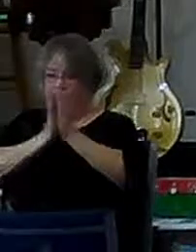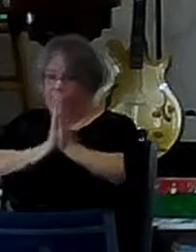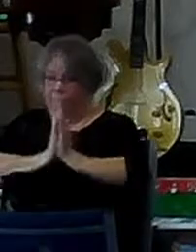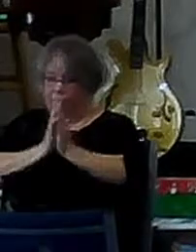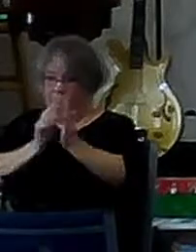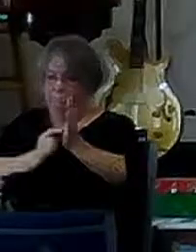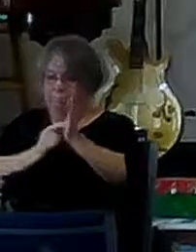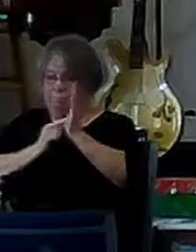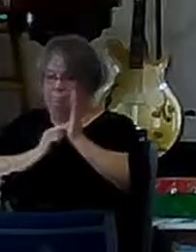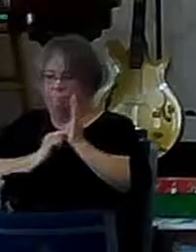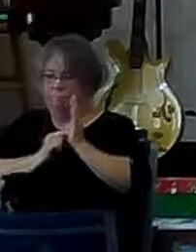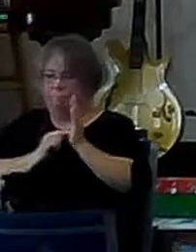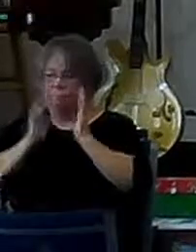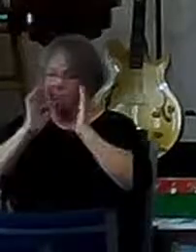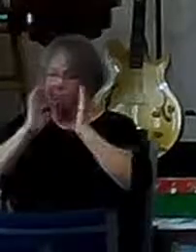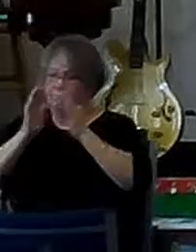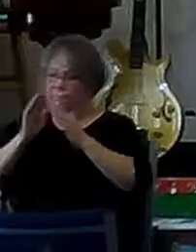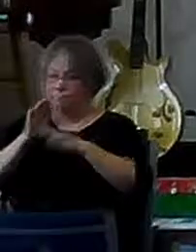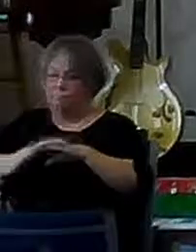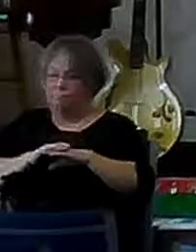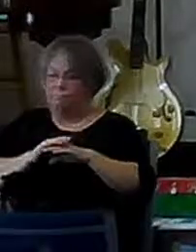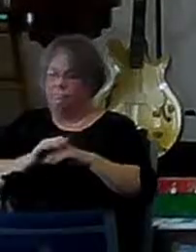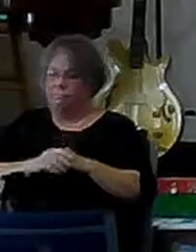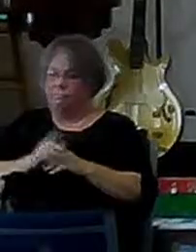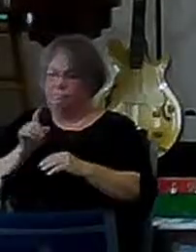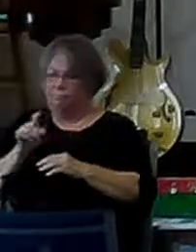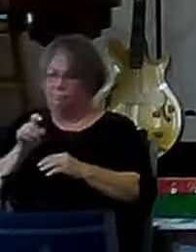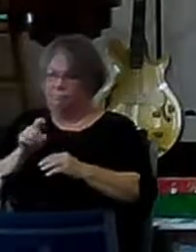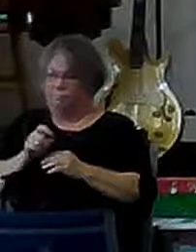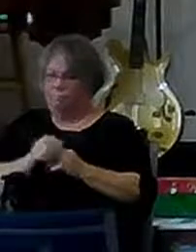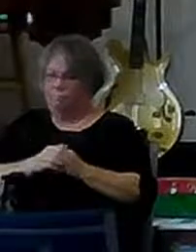requests, what do you think they focus on?